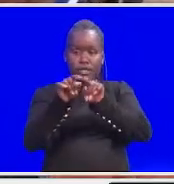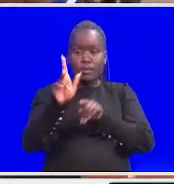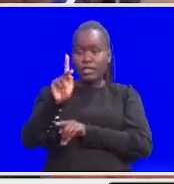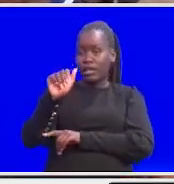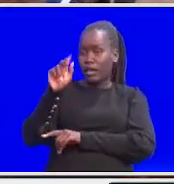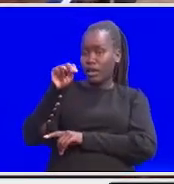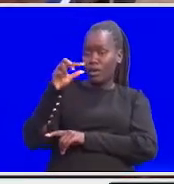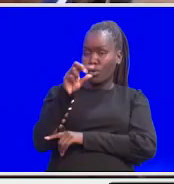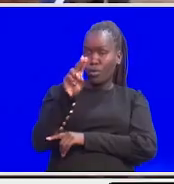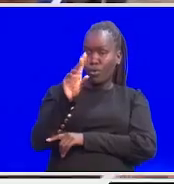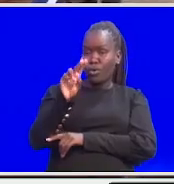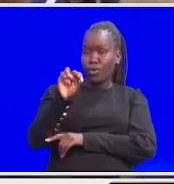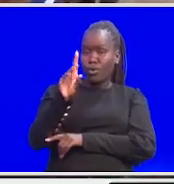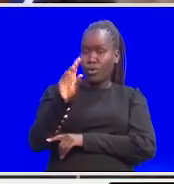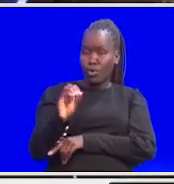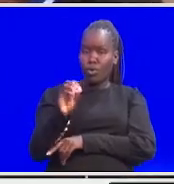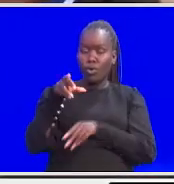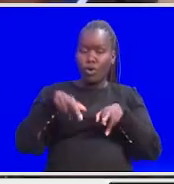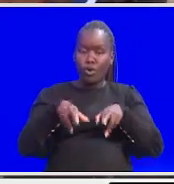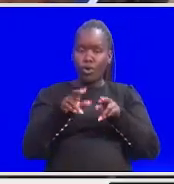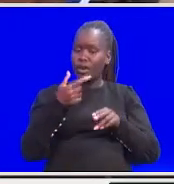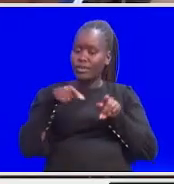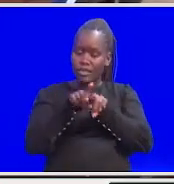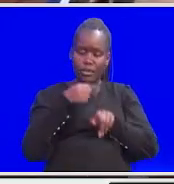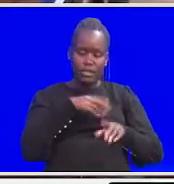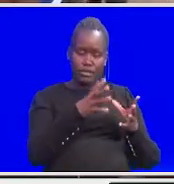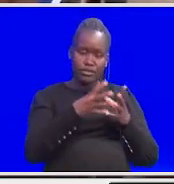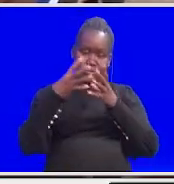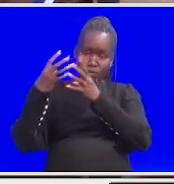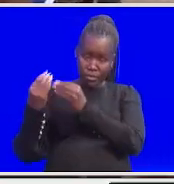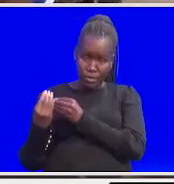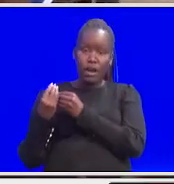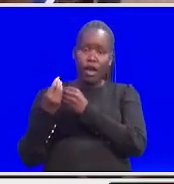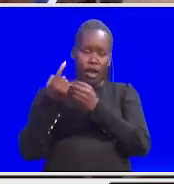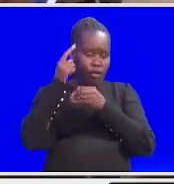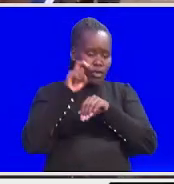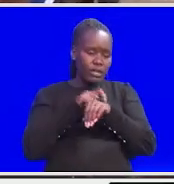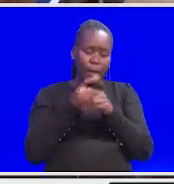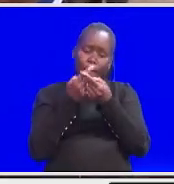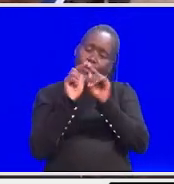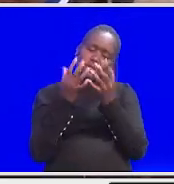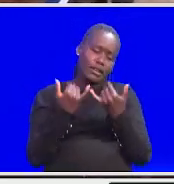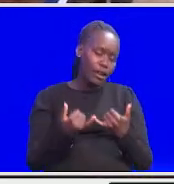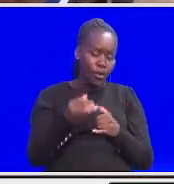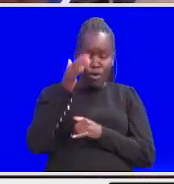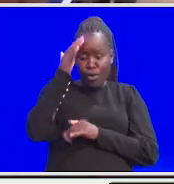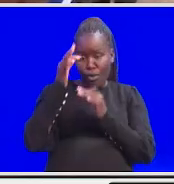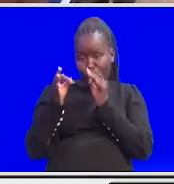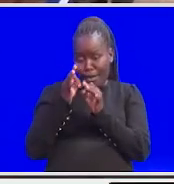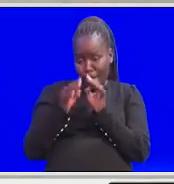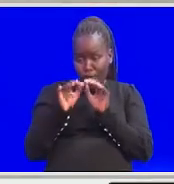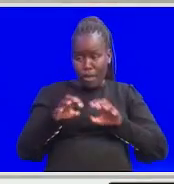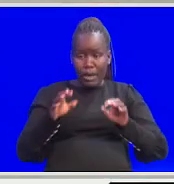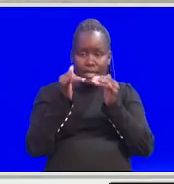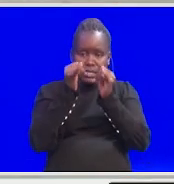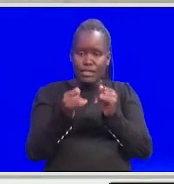soko kinoga, tutaenda pia si kupeleka mizigo zetu huko. For the time being, lakini sasa hii unajua soko ikiwa mpya bado hakuna